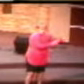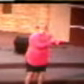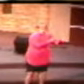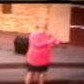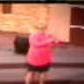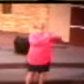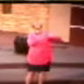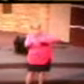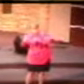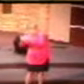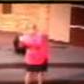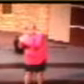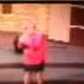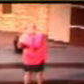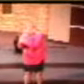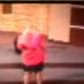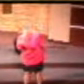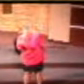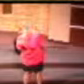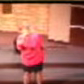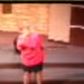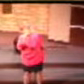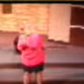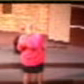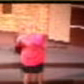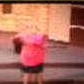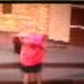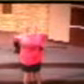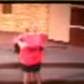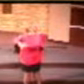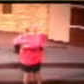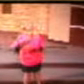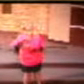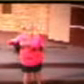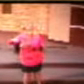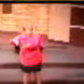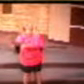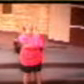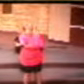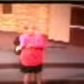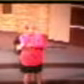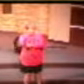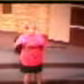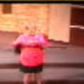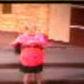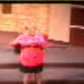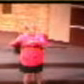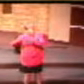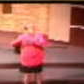crossing into from New Mexico into Mexico, into the city of Juarez.